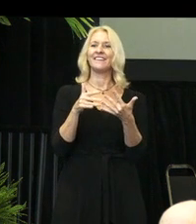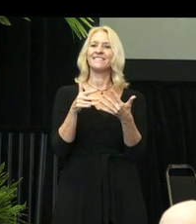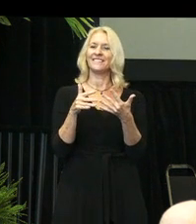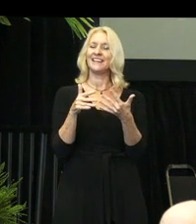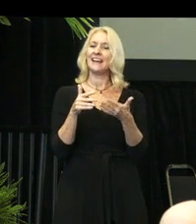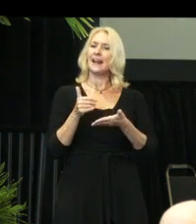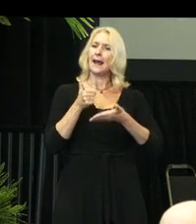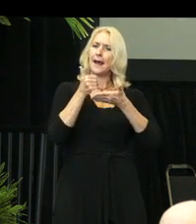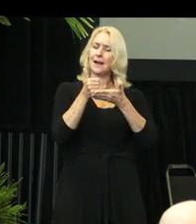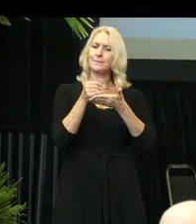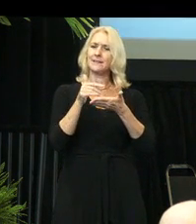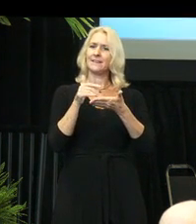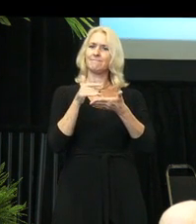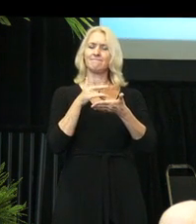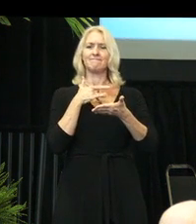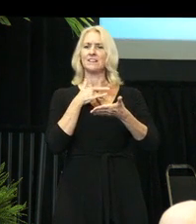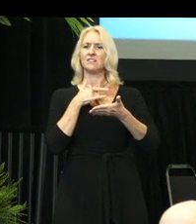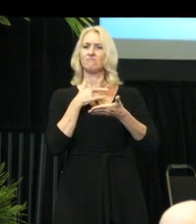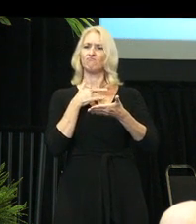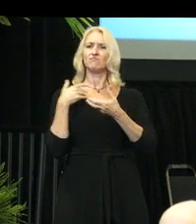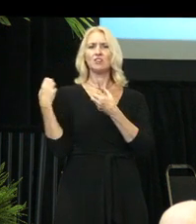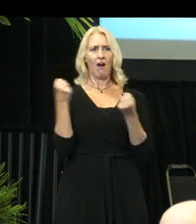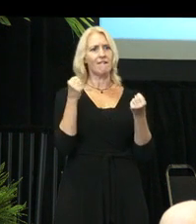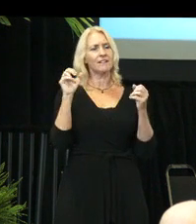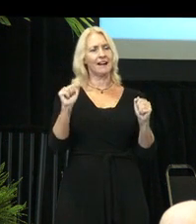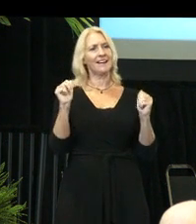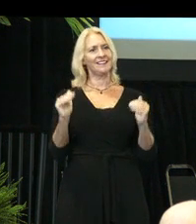next level in my education.